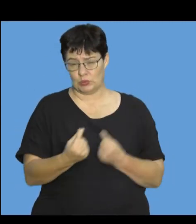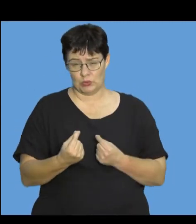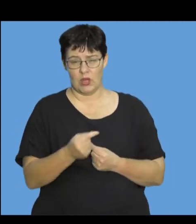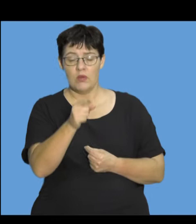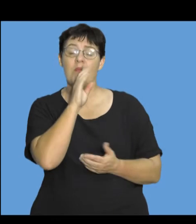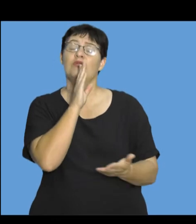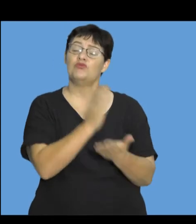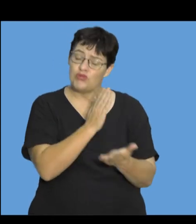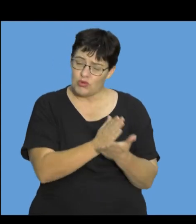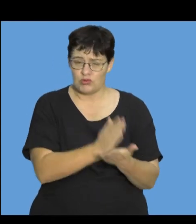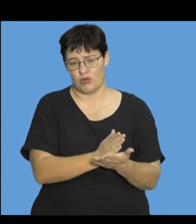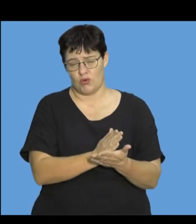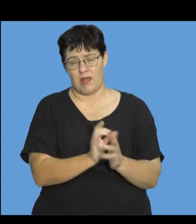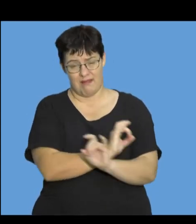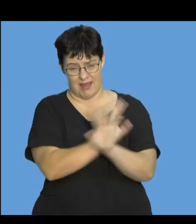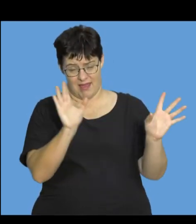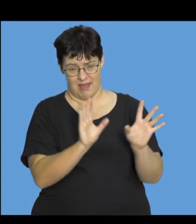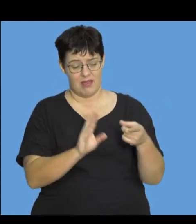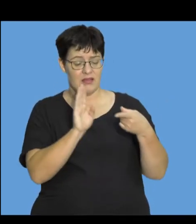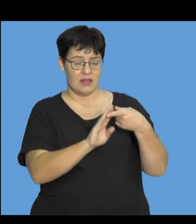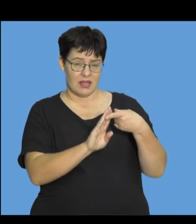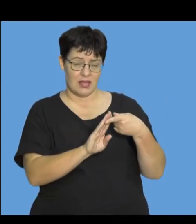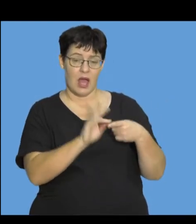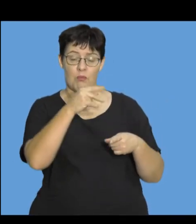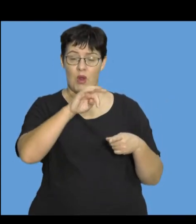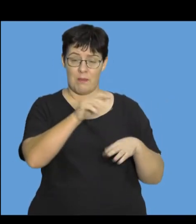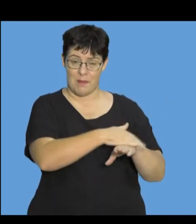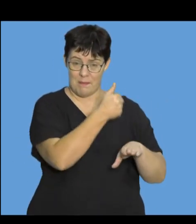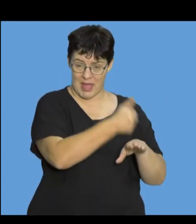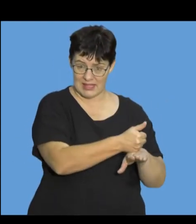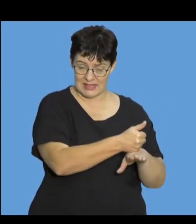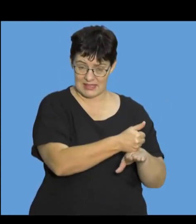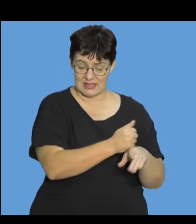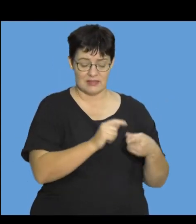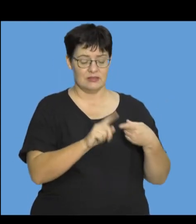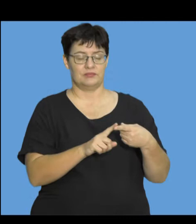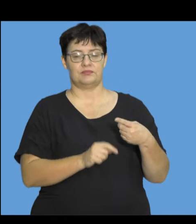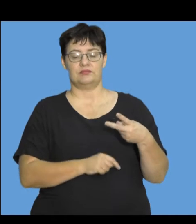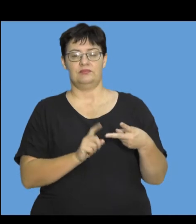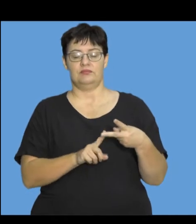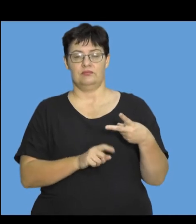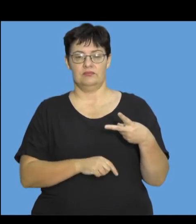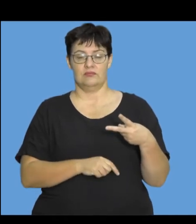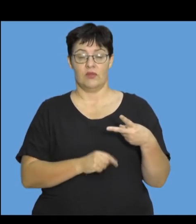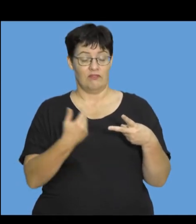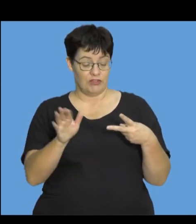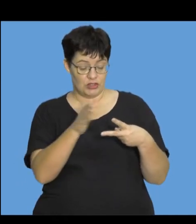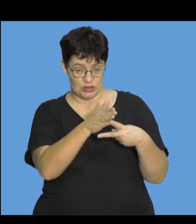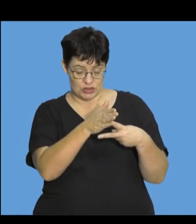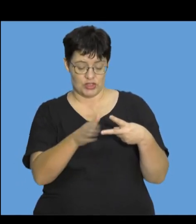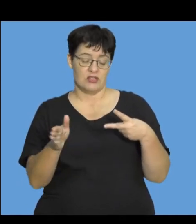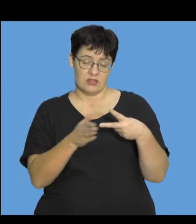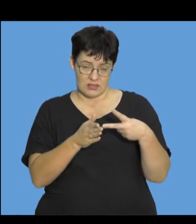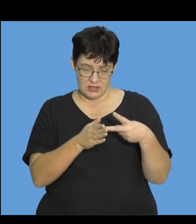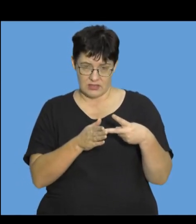done, make sure, number one, that you have your prime basis, which I will just say it's PB, and after doing